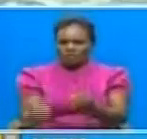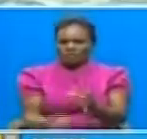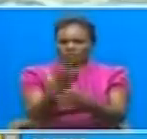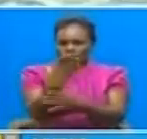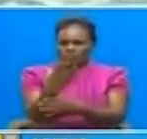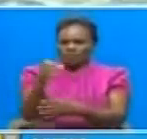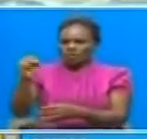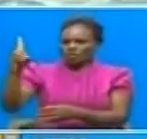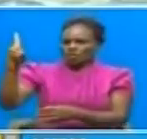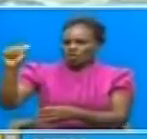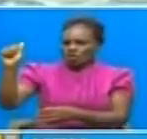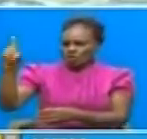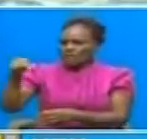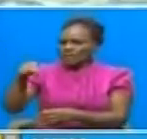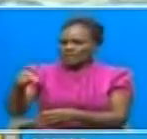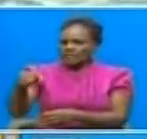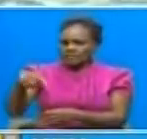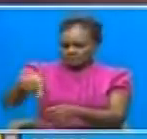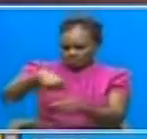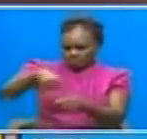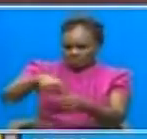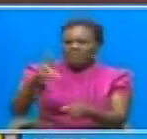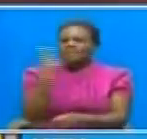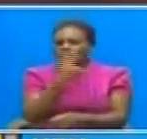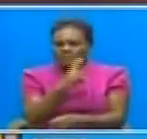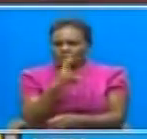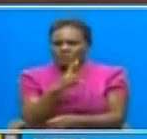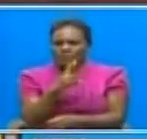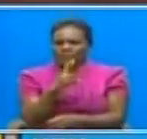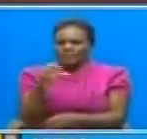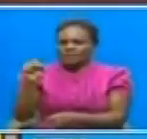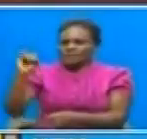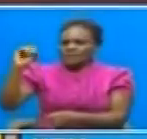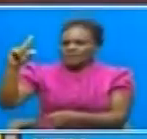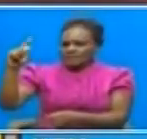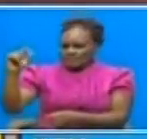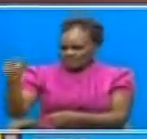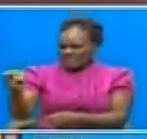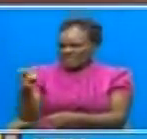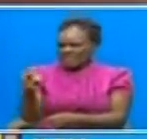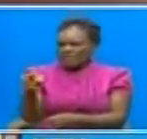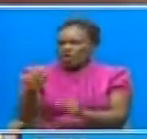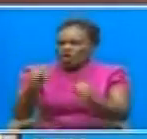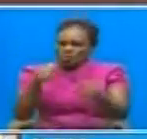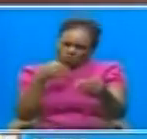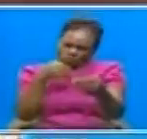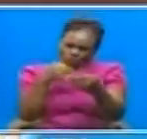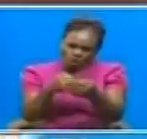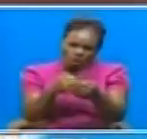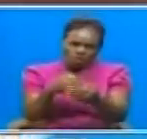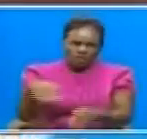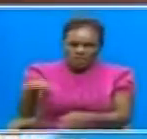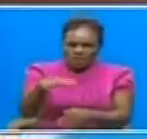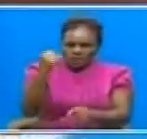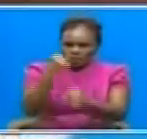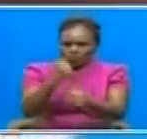soda ash, says the mining is now at risk. The siltation is now just shy of reaching the locations where we are